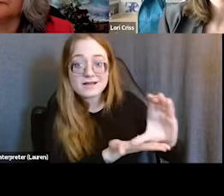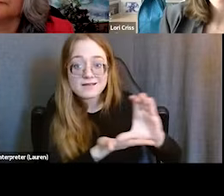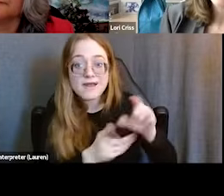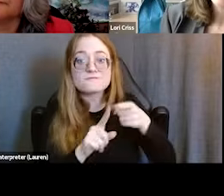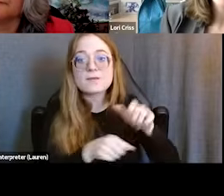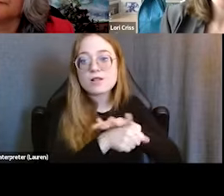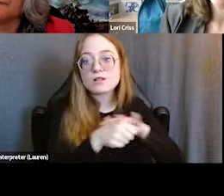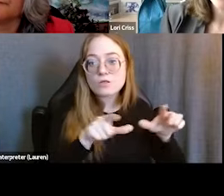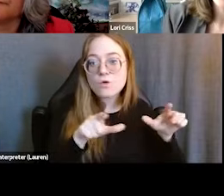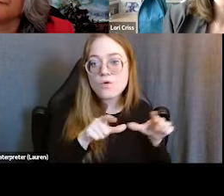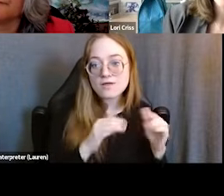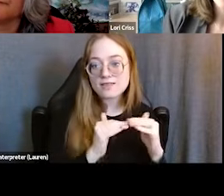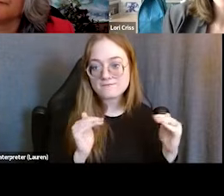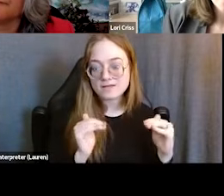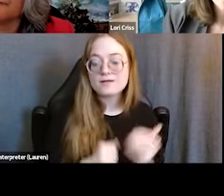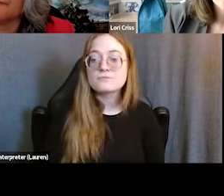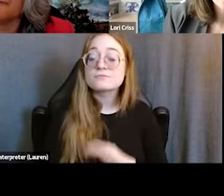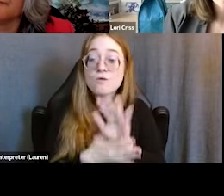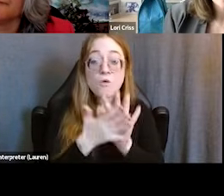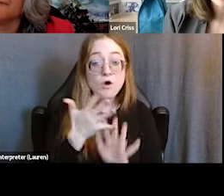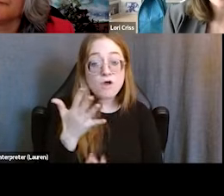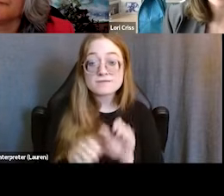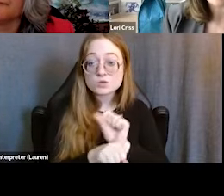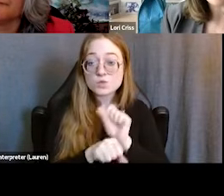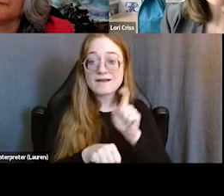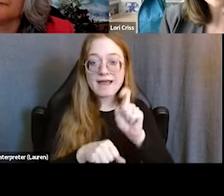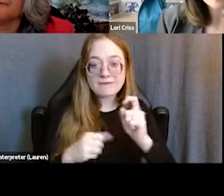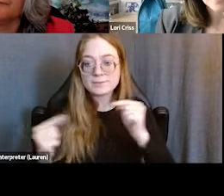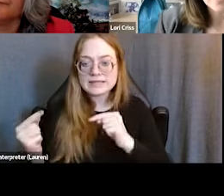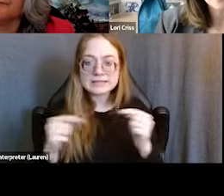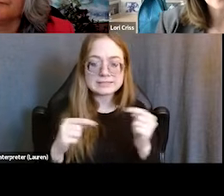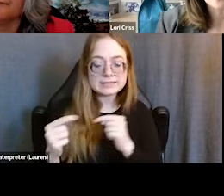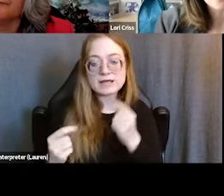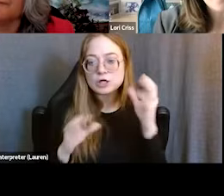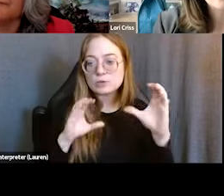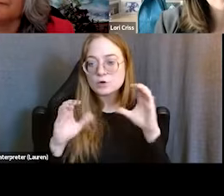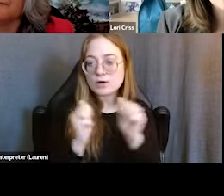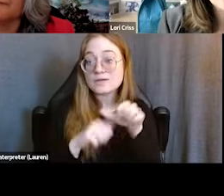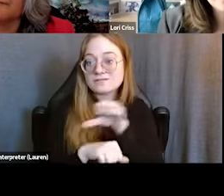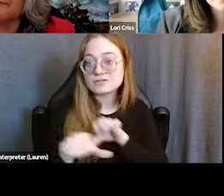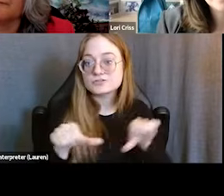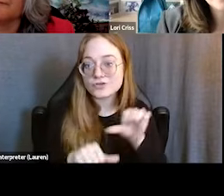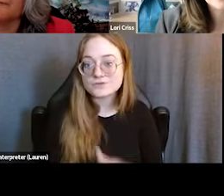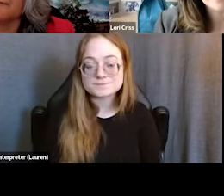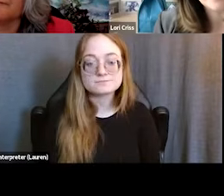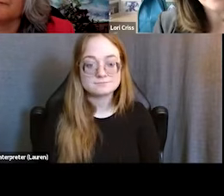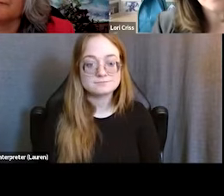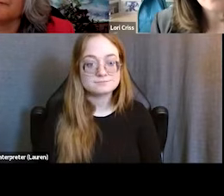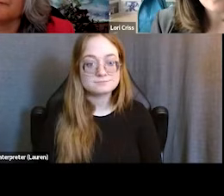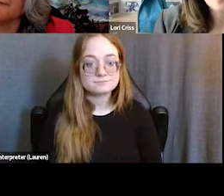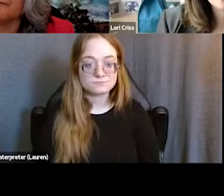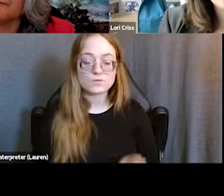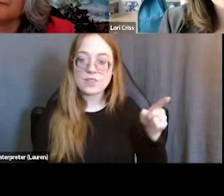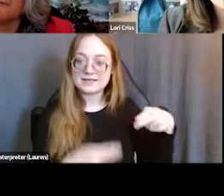level. And all of this work has to be done in concert with one another. And so as you see this slide